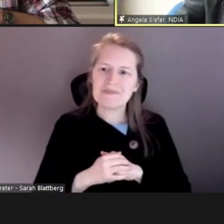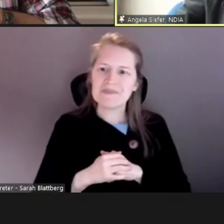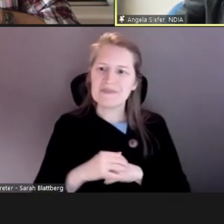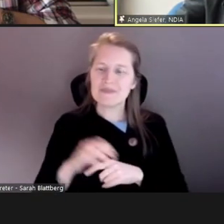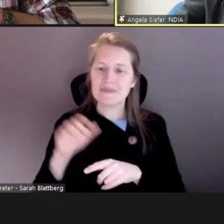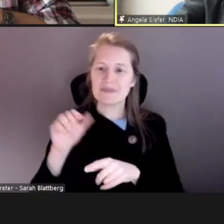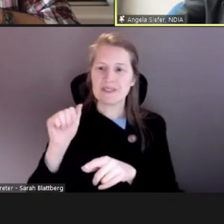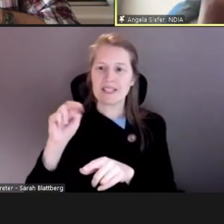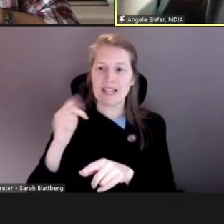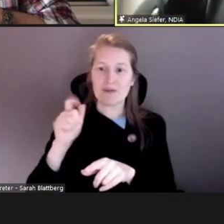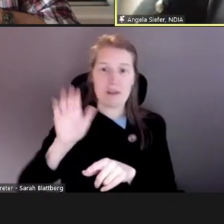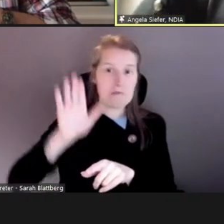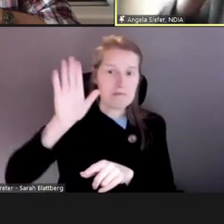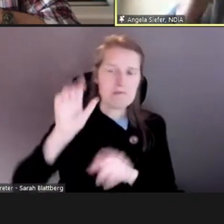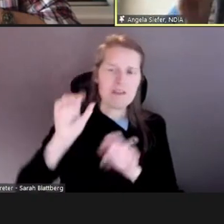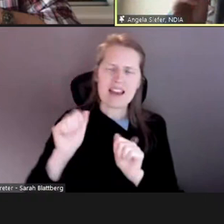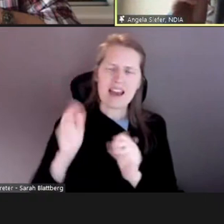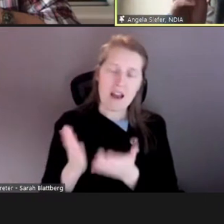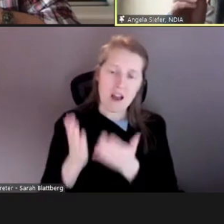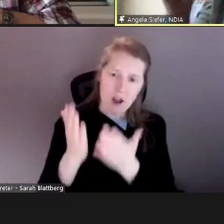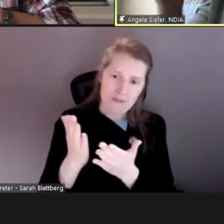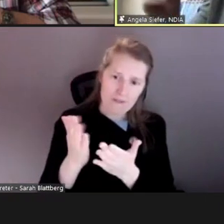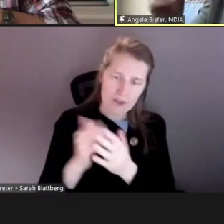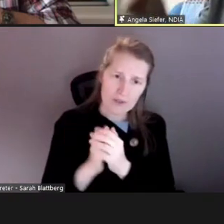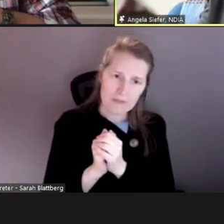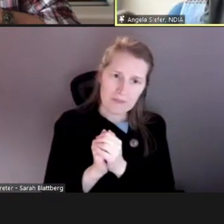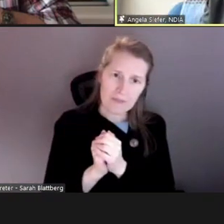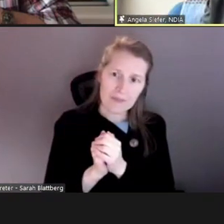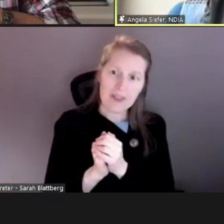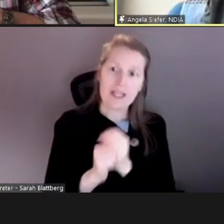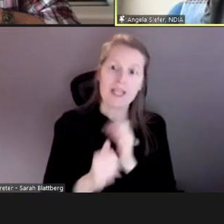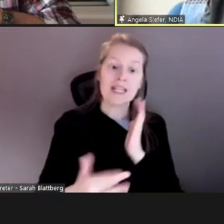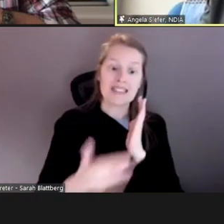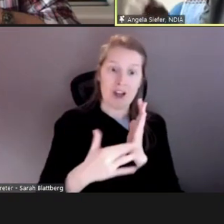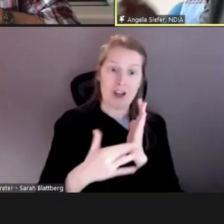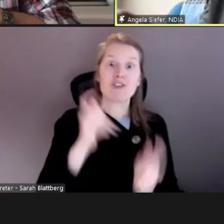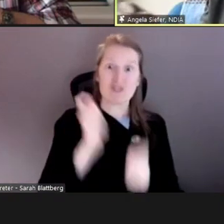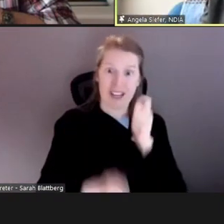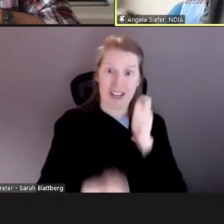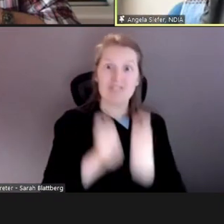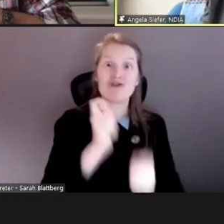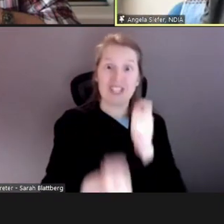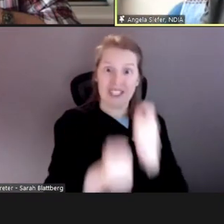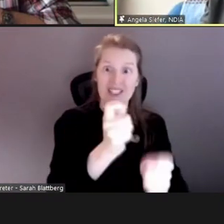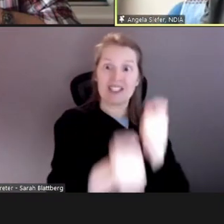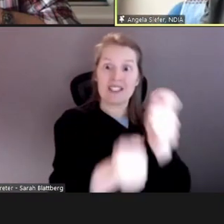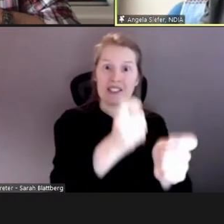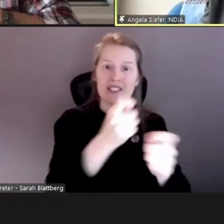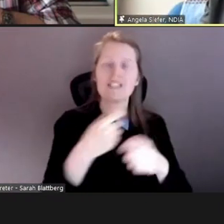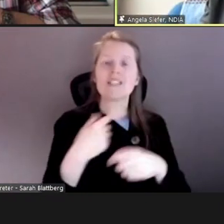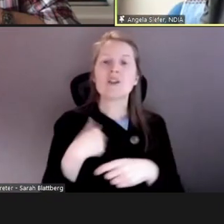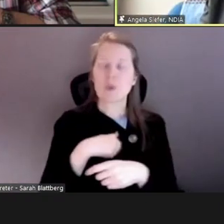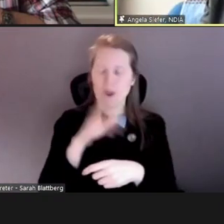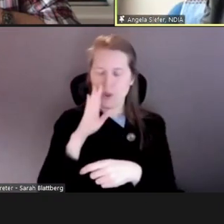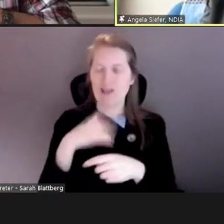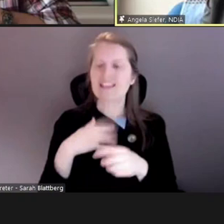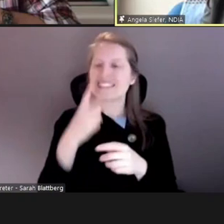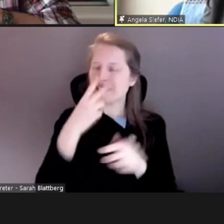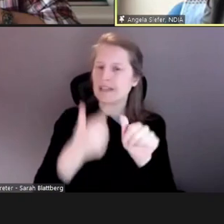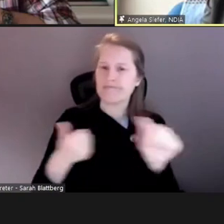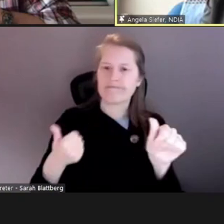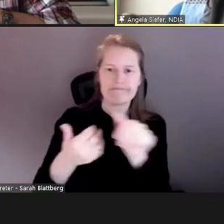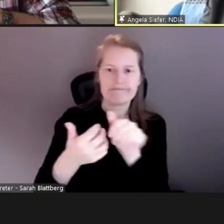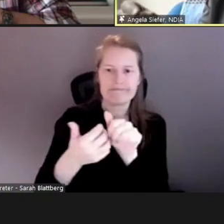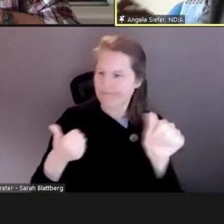Can I offer that as long as technology keeps changing, we're going to have new divides. So one of